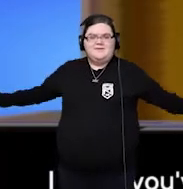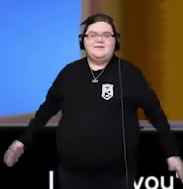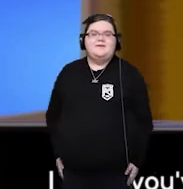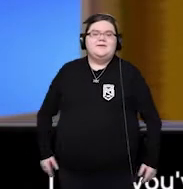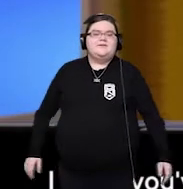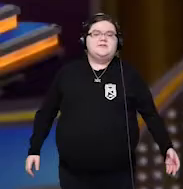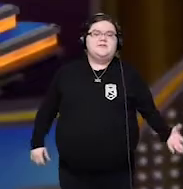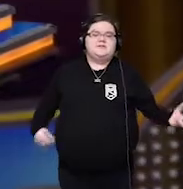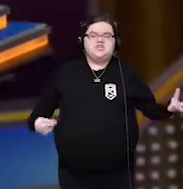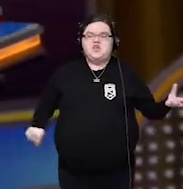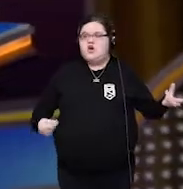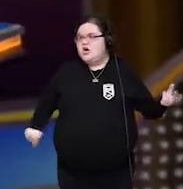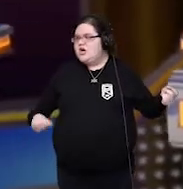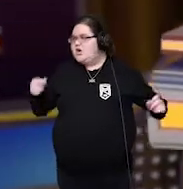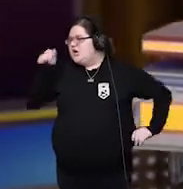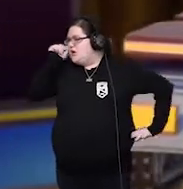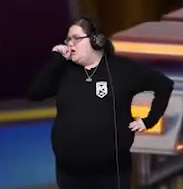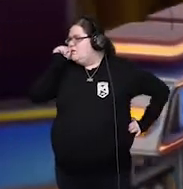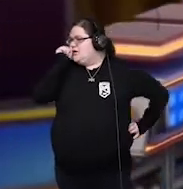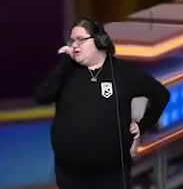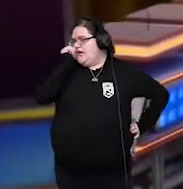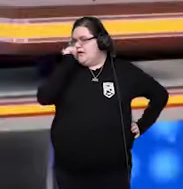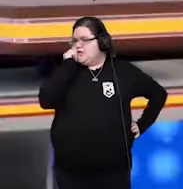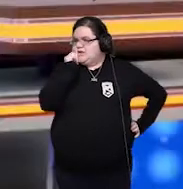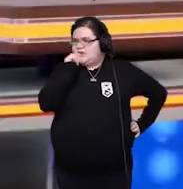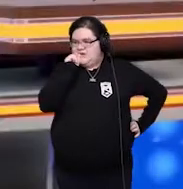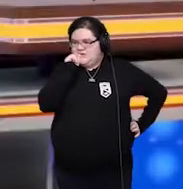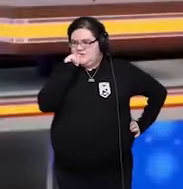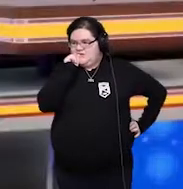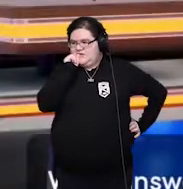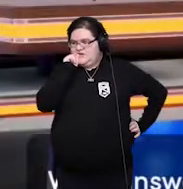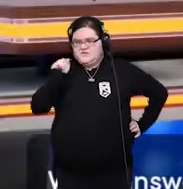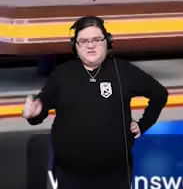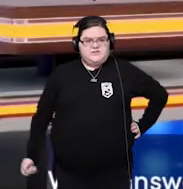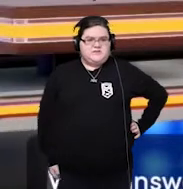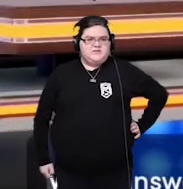bad. Guitar. What is next?